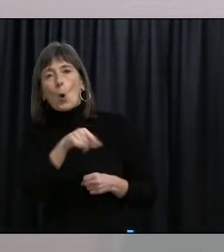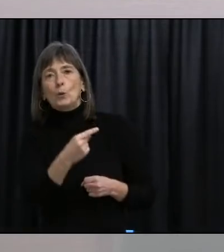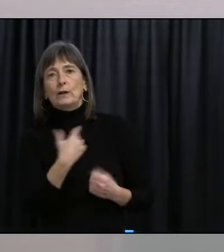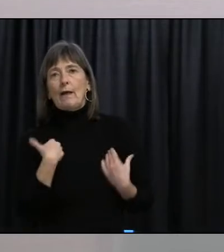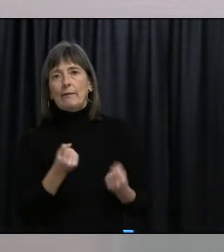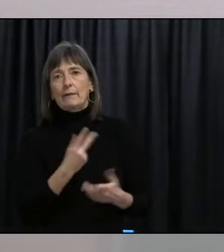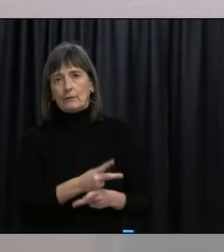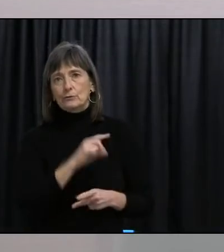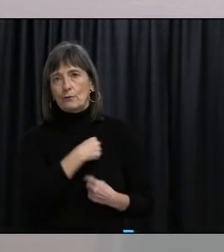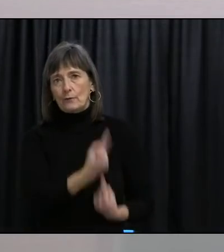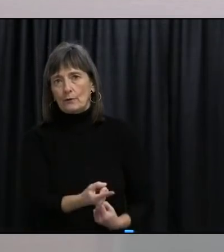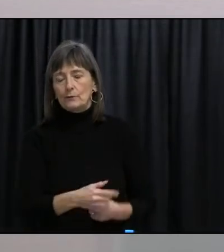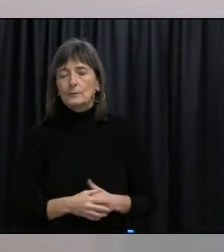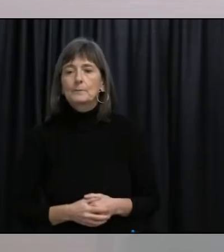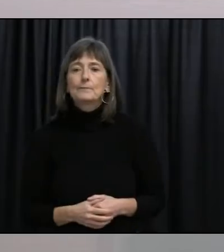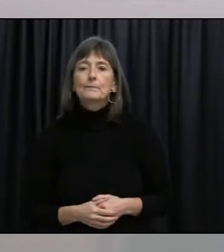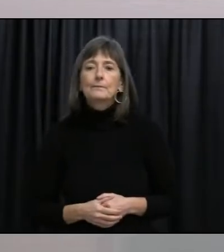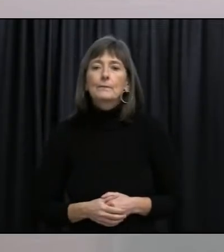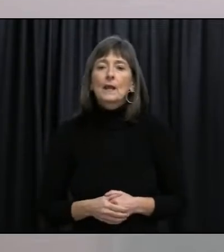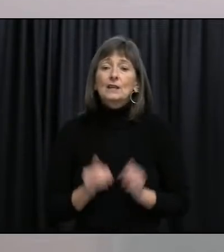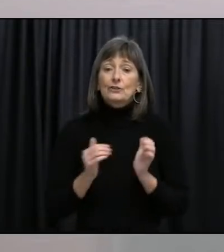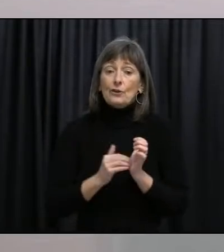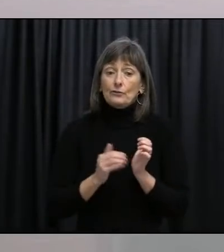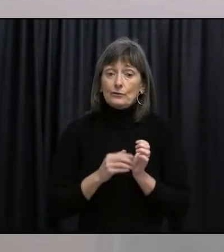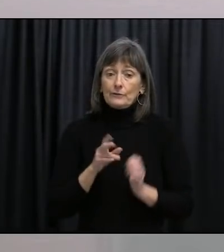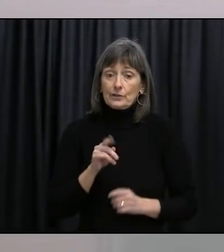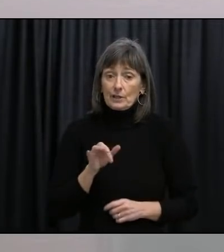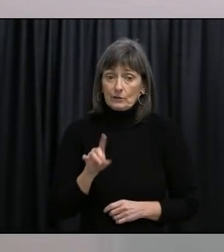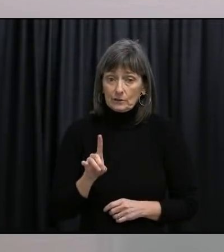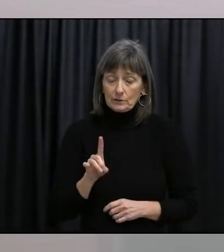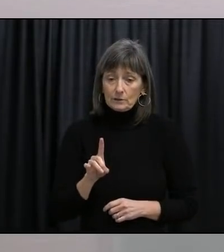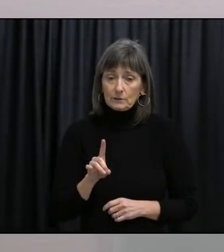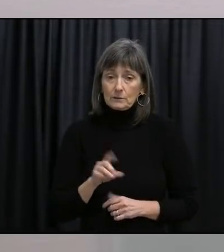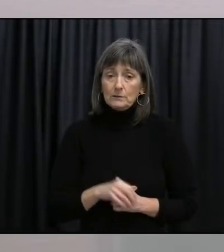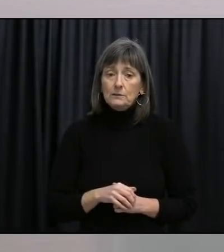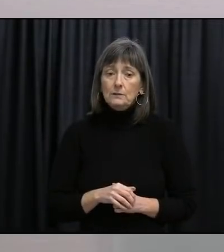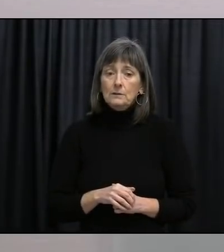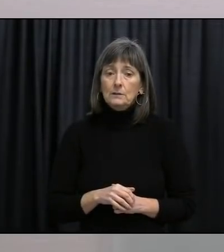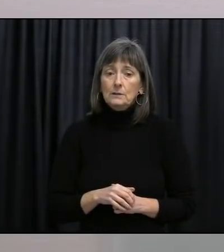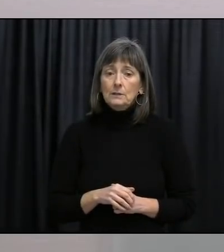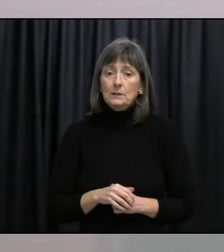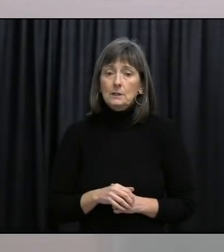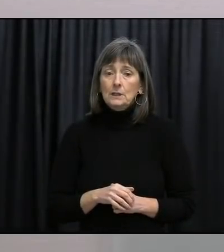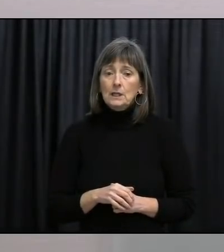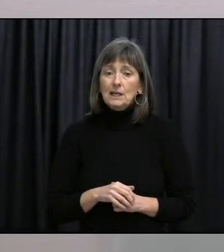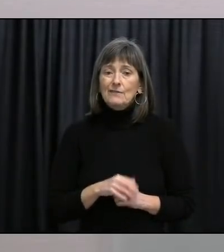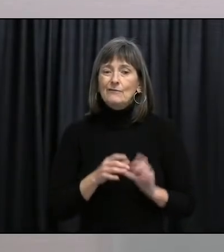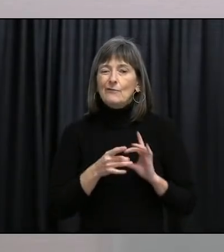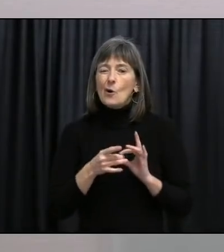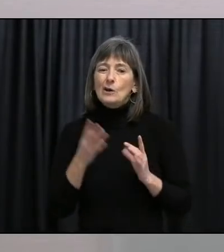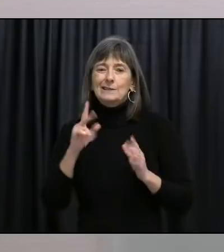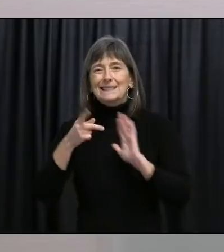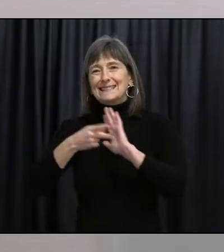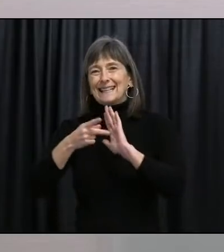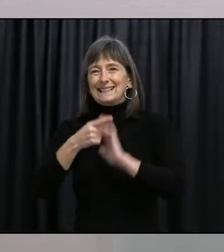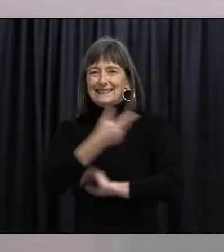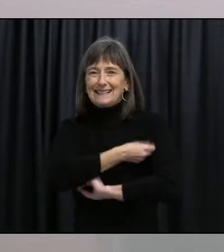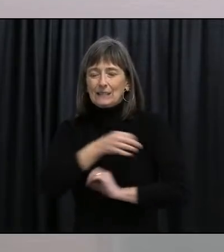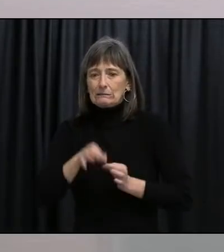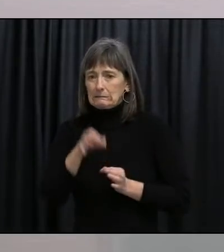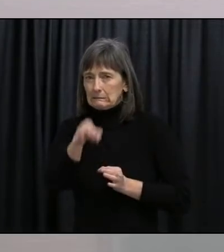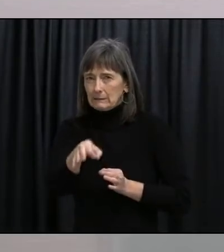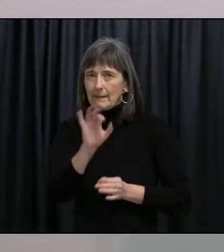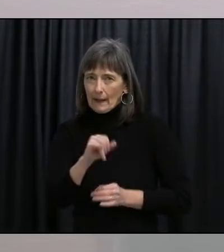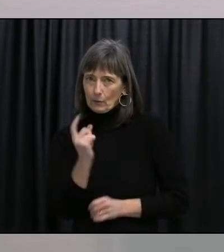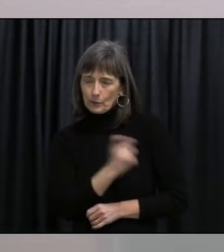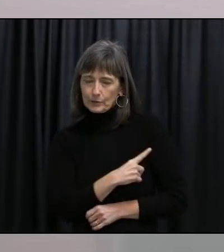Thank you. And Dr. Fitzgerald, in response or in follow to Peter's question there in regards to delaying a second dose. With